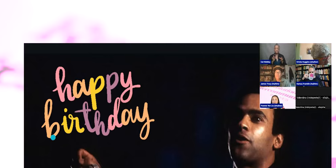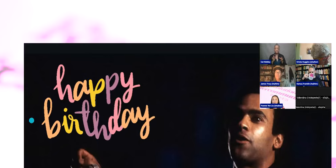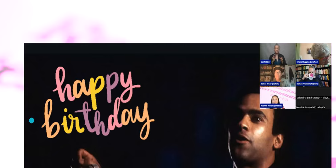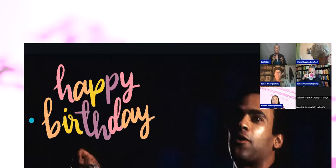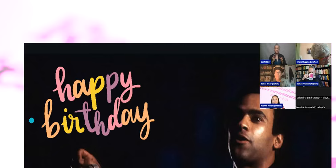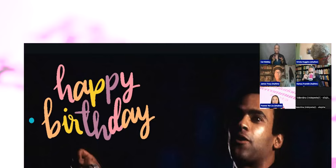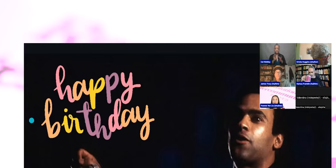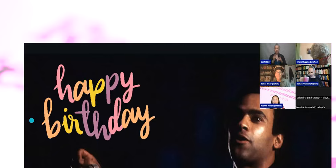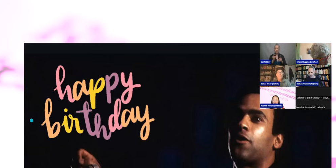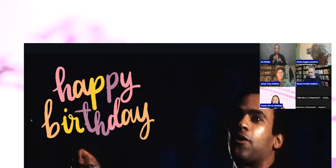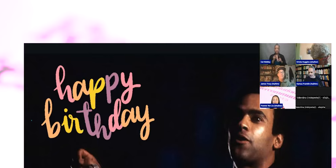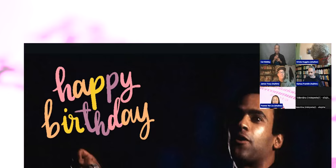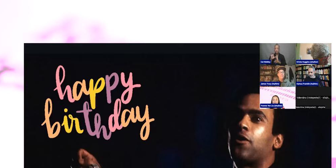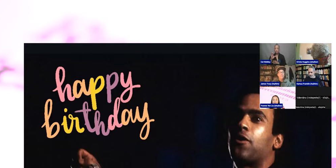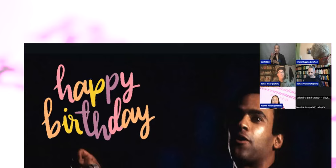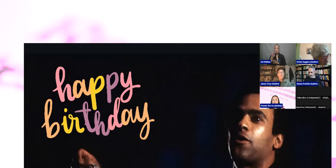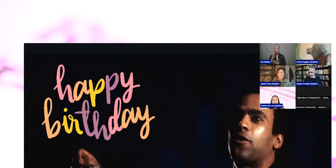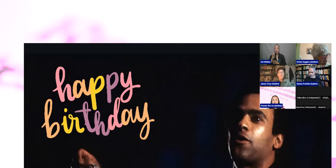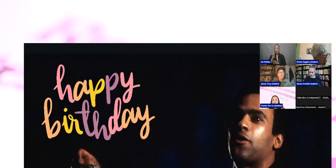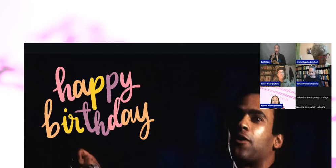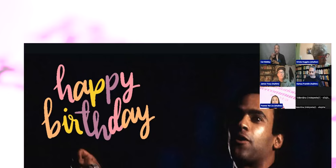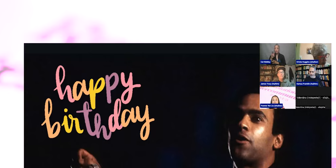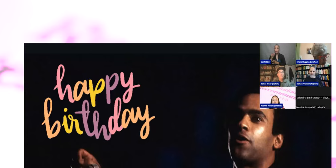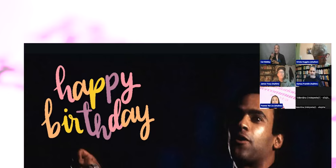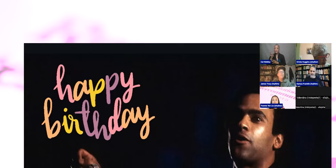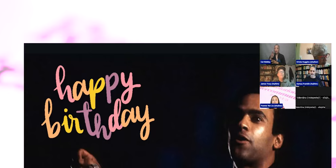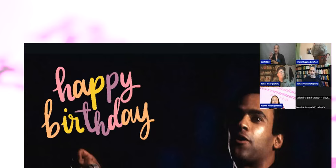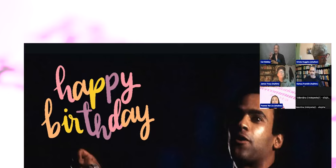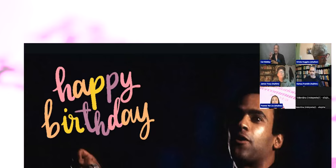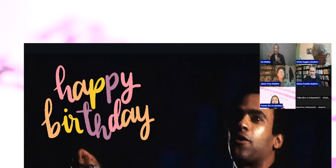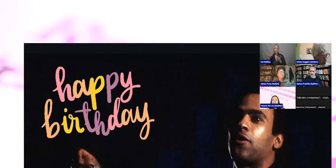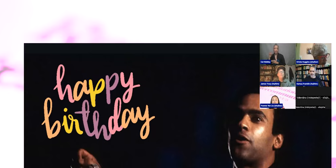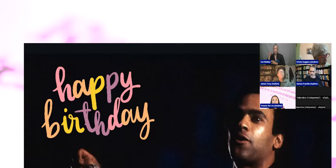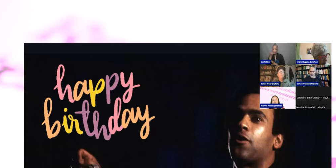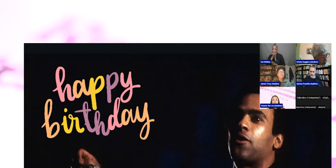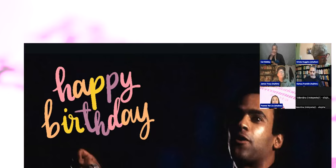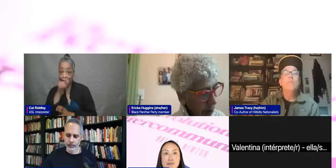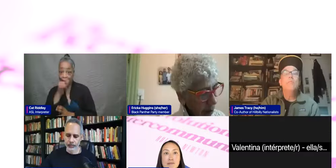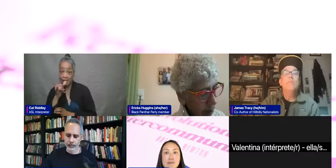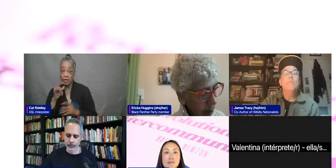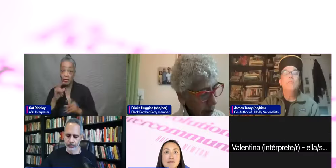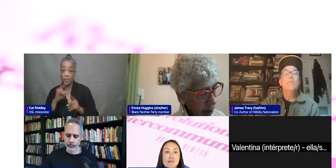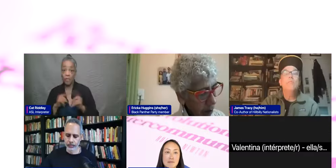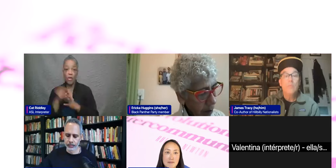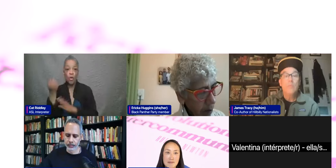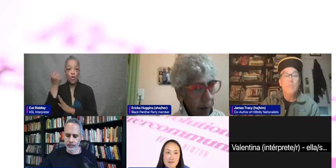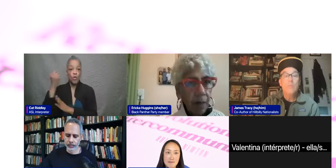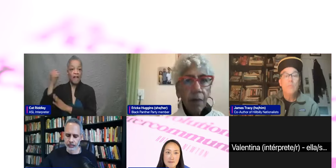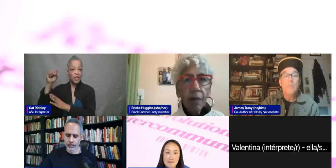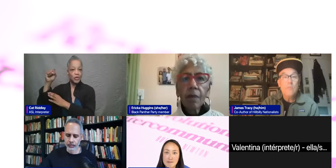in the words of Che Guevara, at the risk of sounding ridiculous, revolutionaries